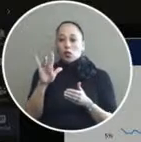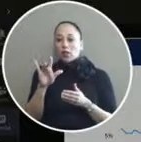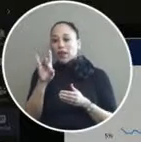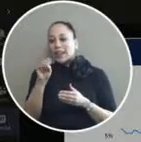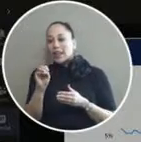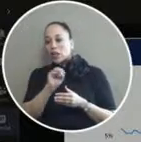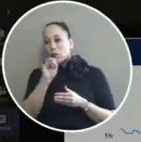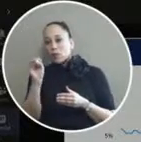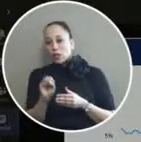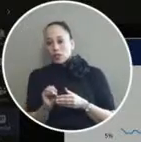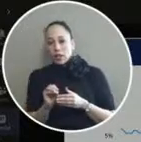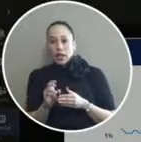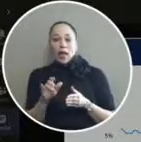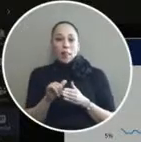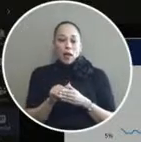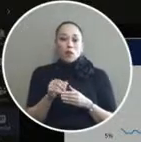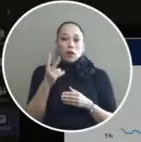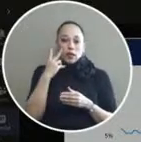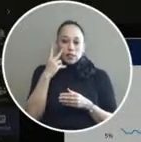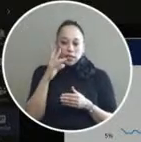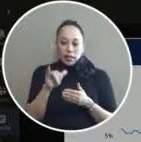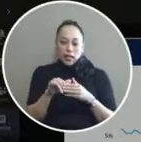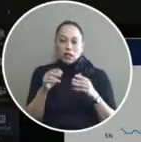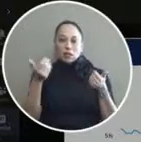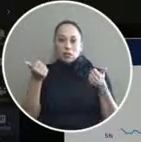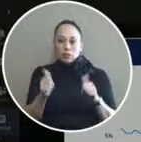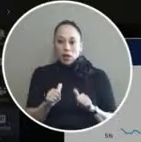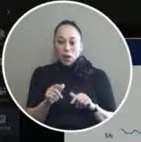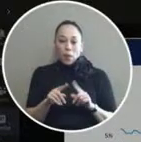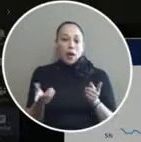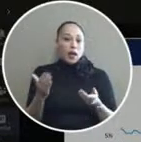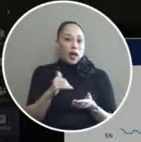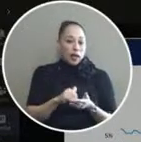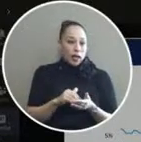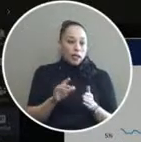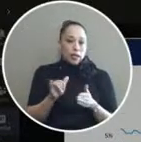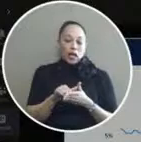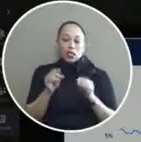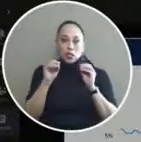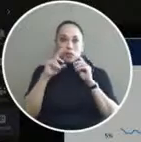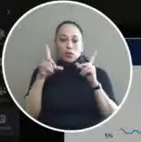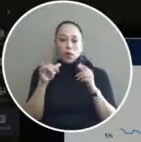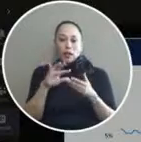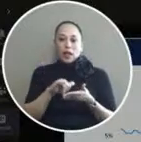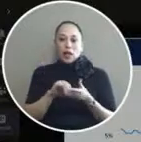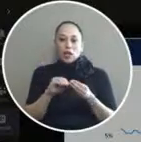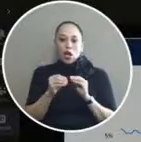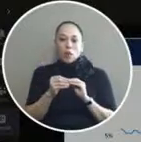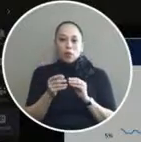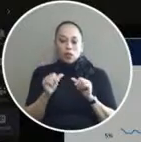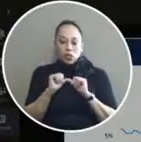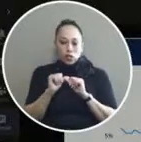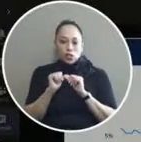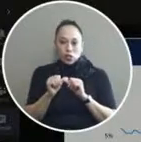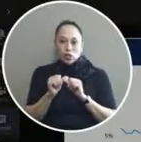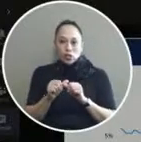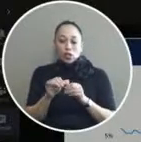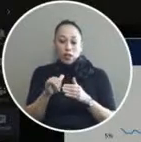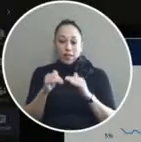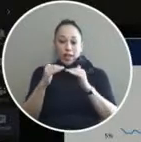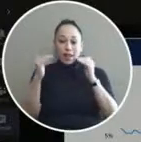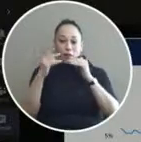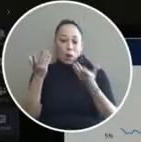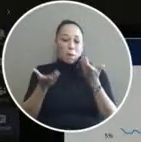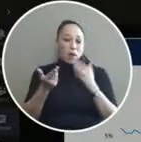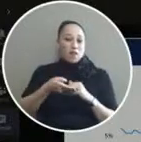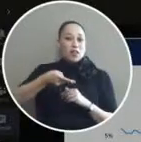25-50% capacity, we'll see those metrics come down. But again, we wouldn't be surprised if this number here continues to be at that level or a little